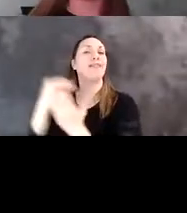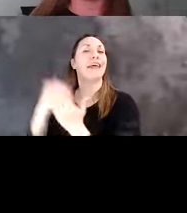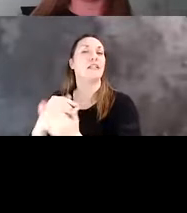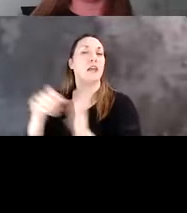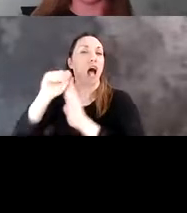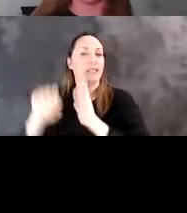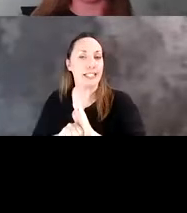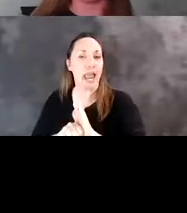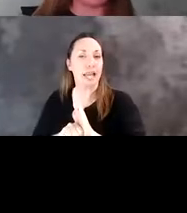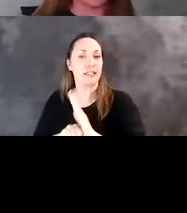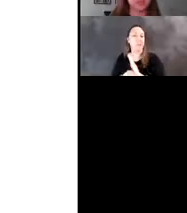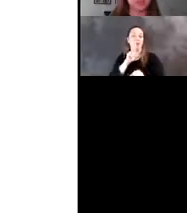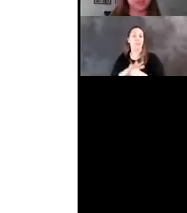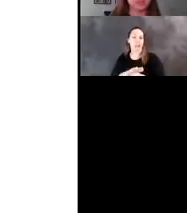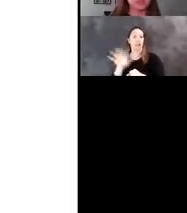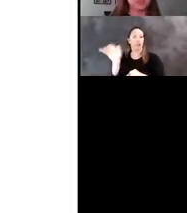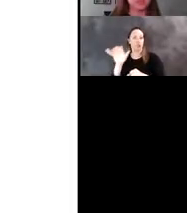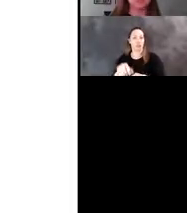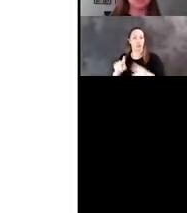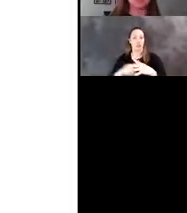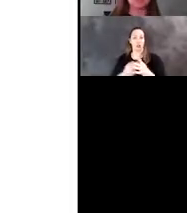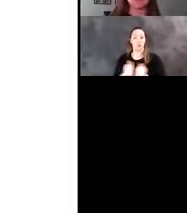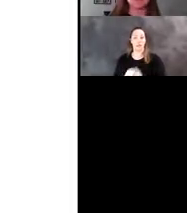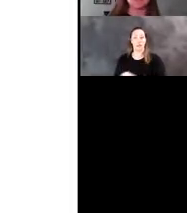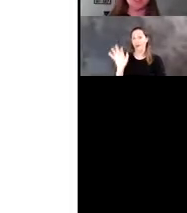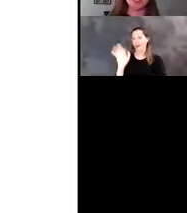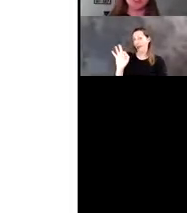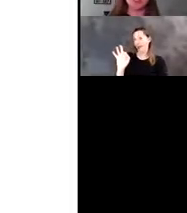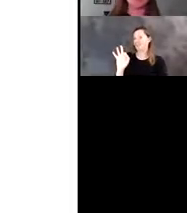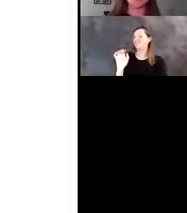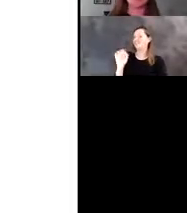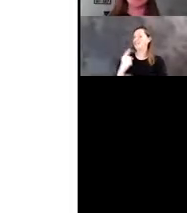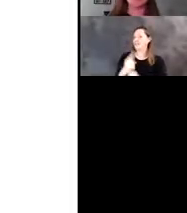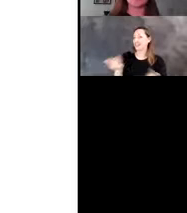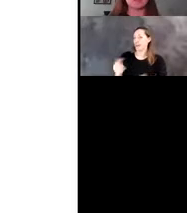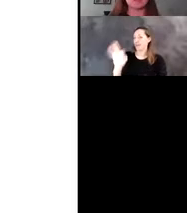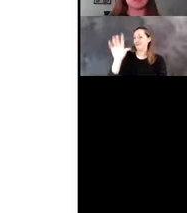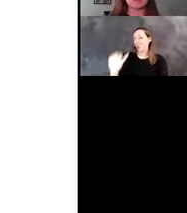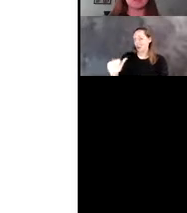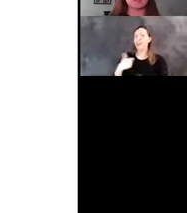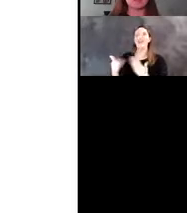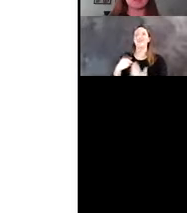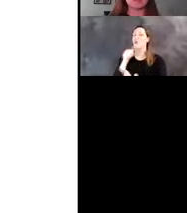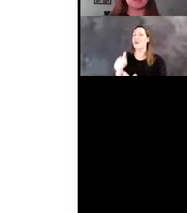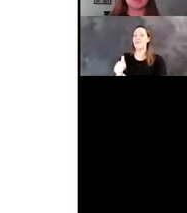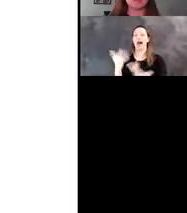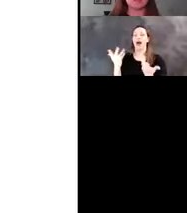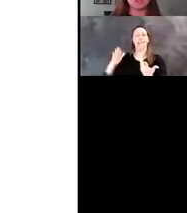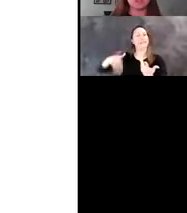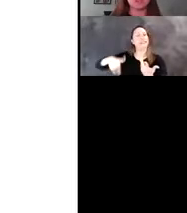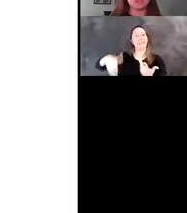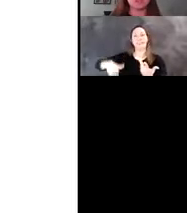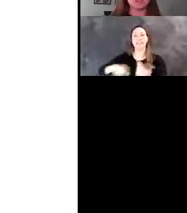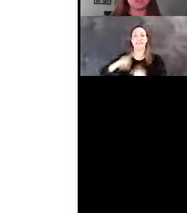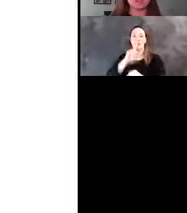to missing from this list. It starts with an F. Yes, it's Florida. So even though we have not made a